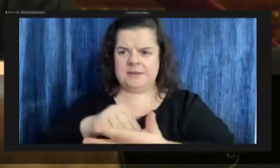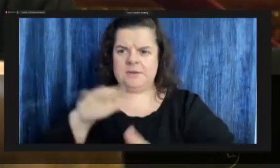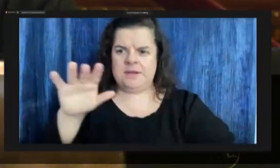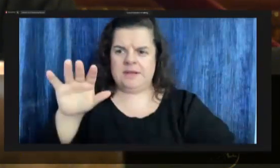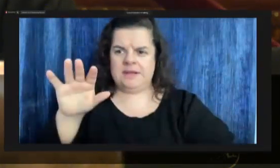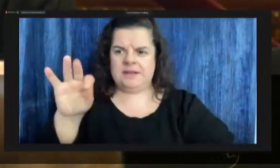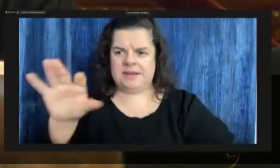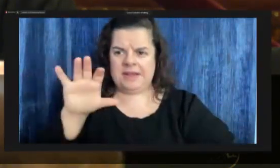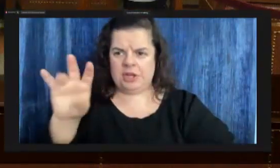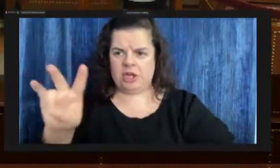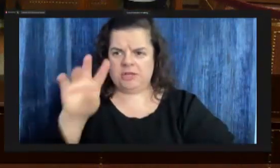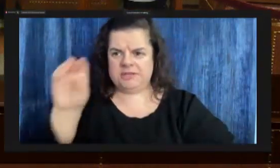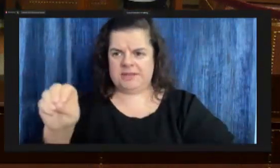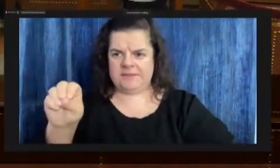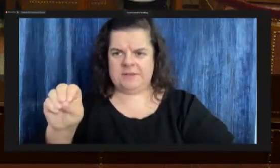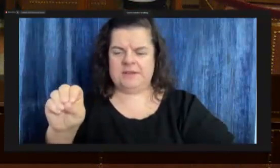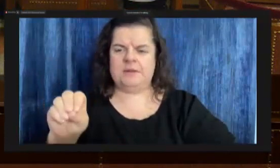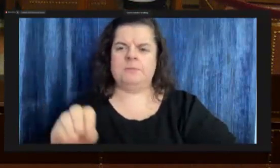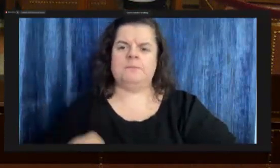$86,970.